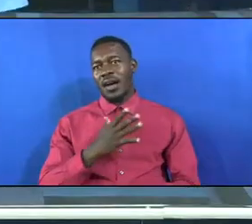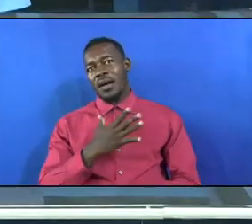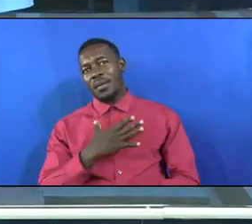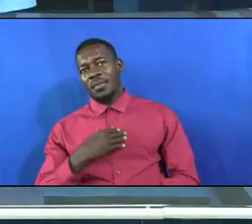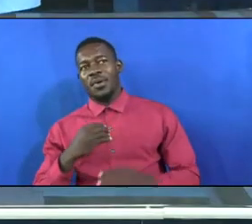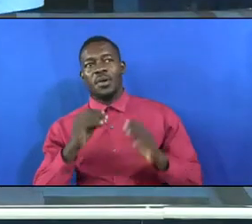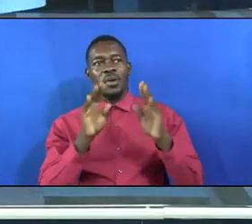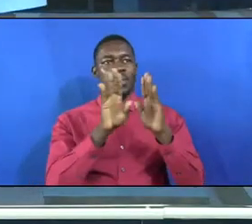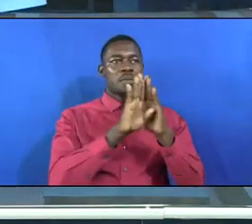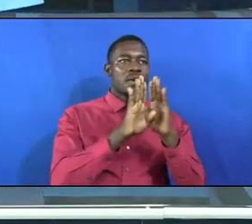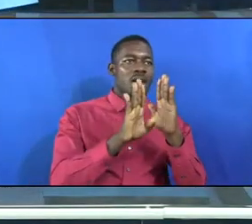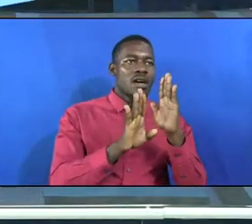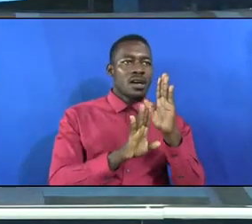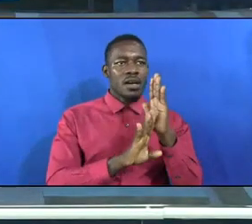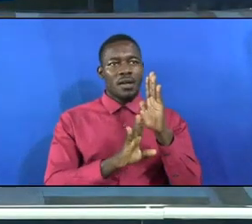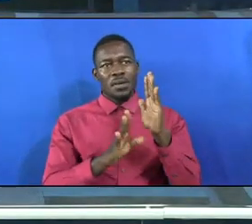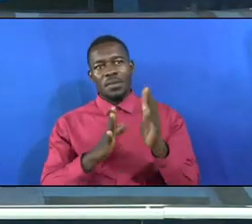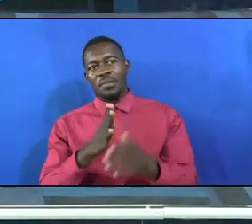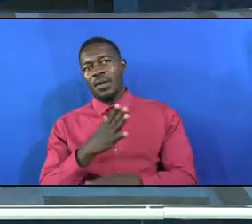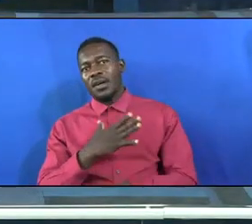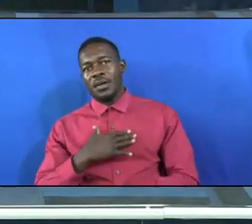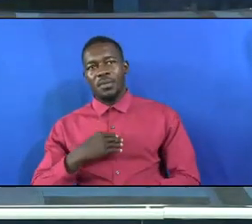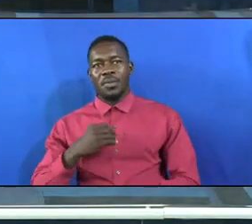My Bible. My Bible.